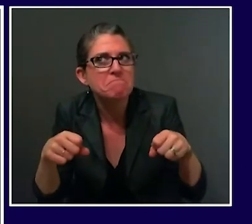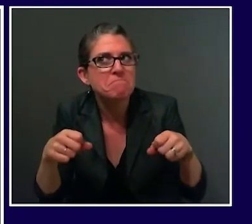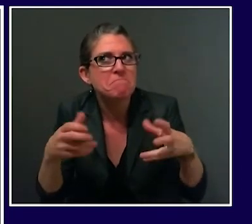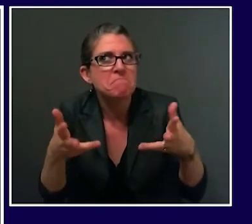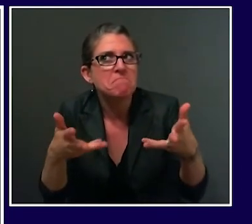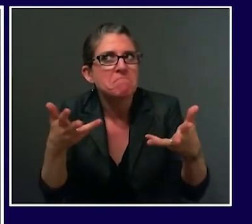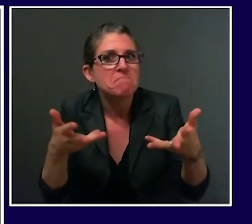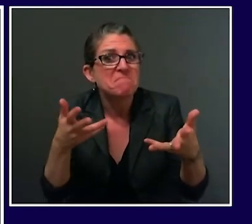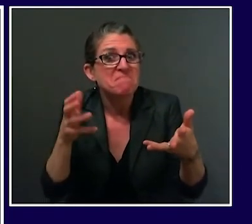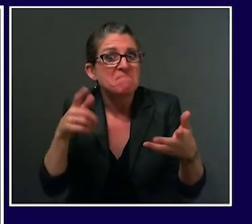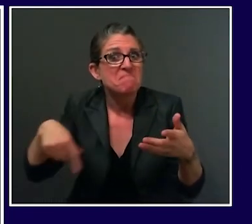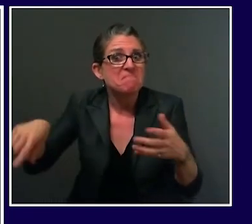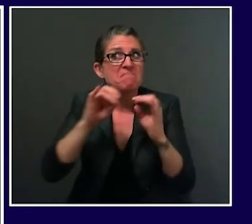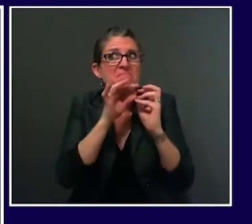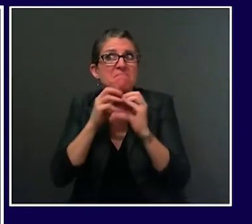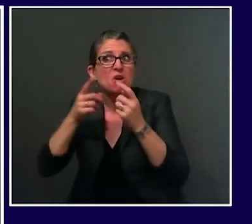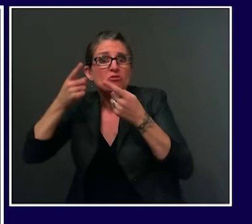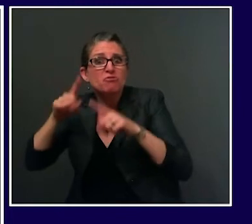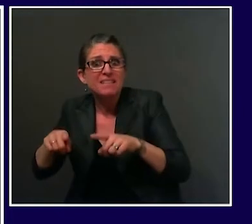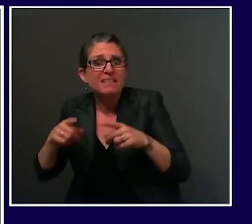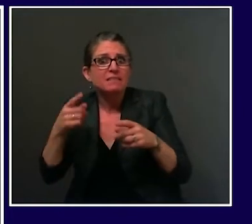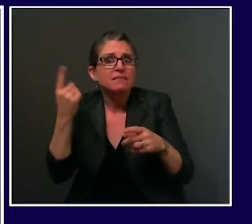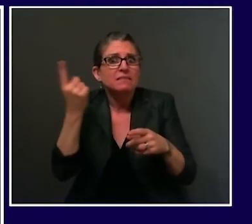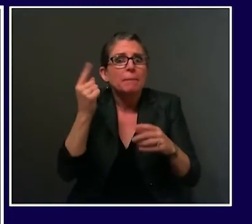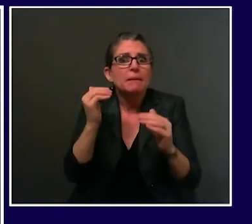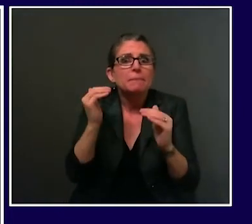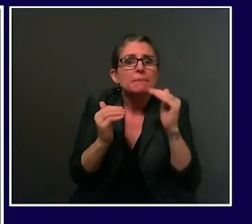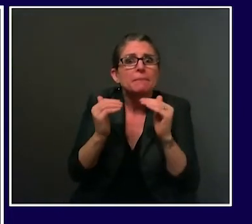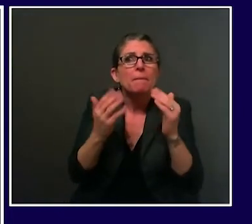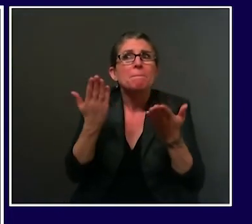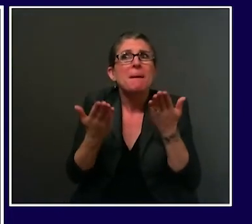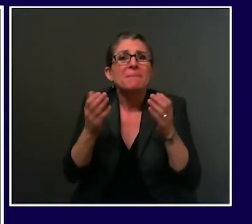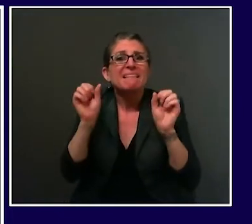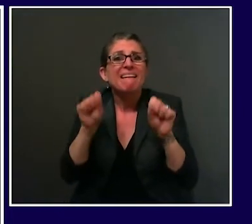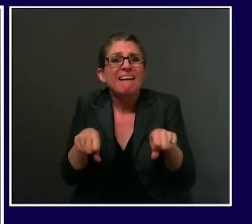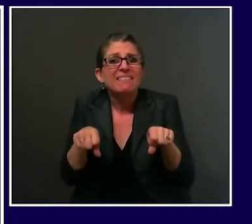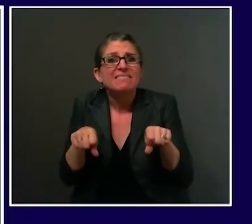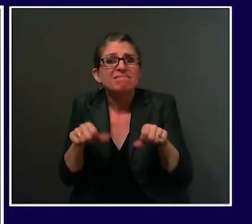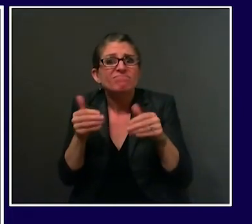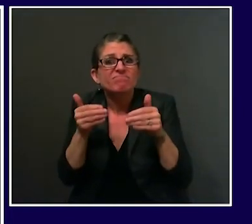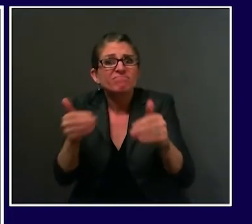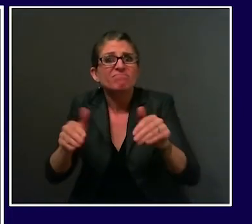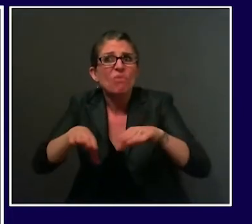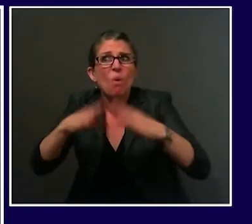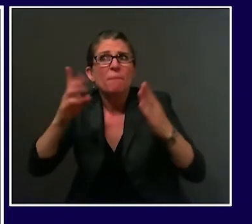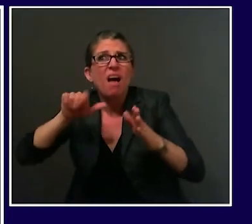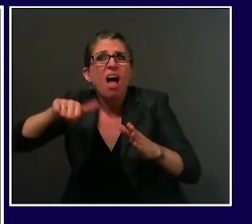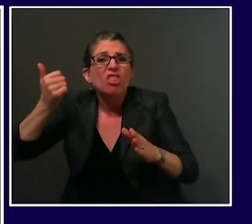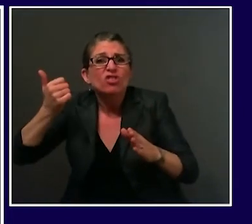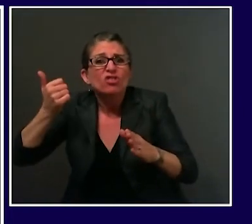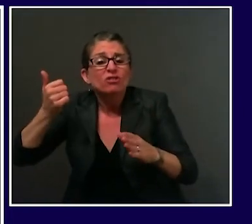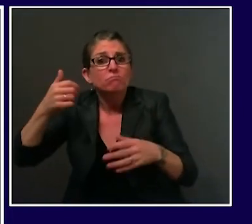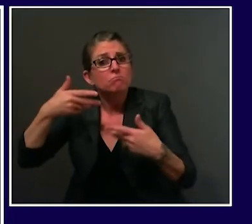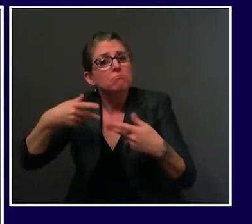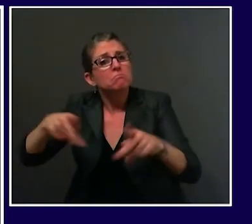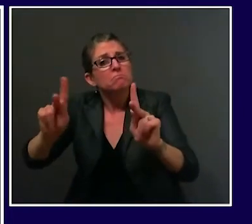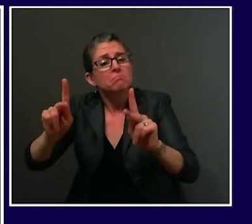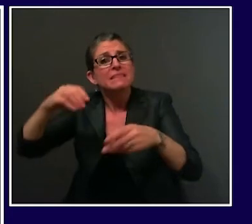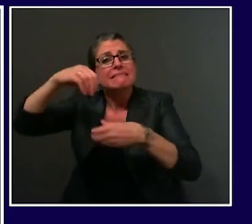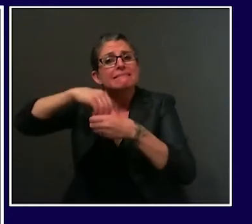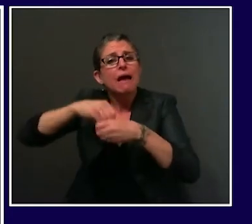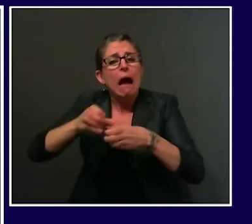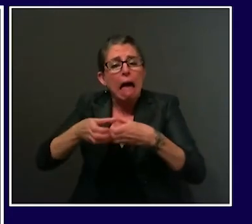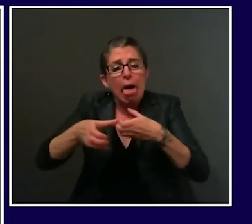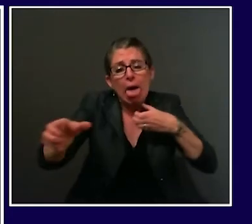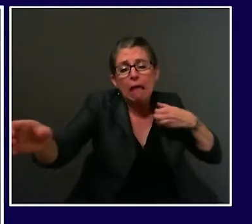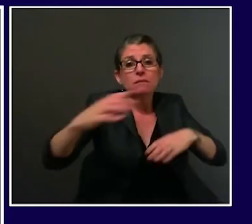them to open for indoor dining, but have their spacing requirements be a lot more than in the county with